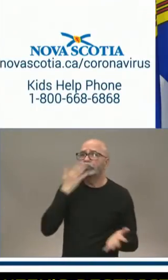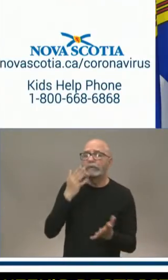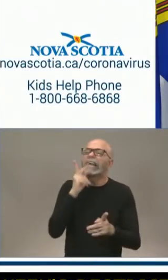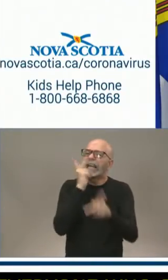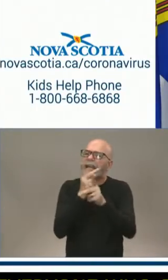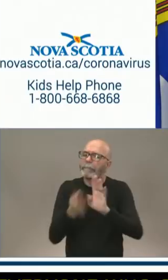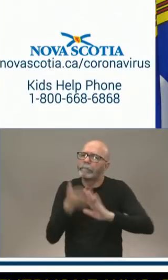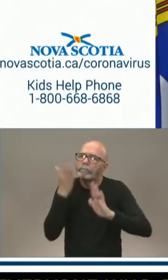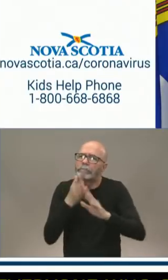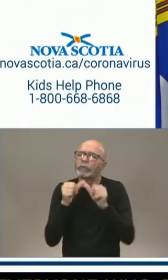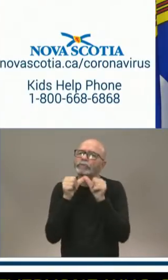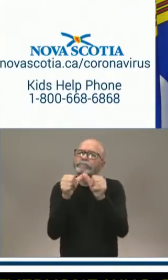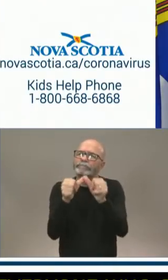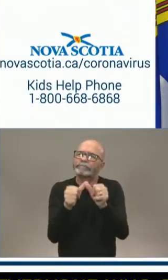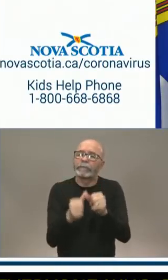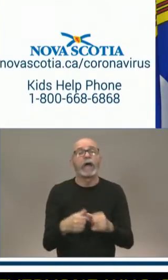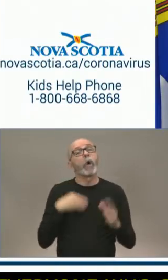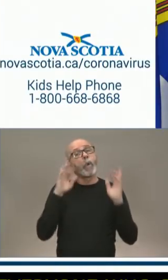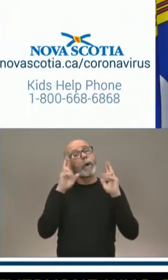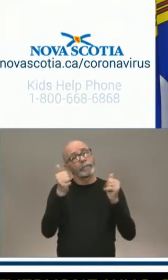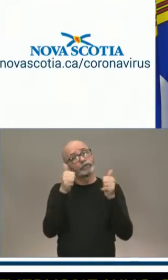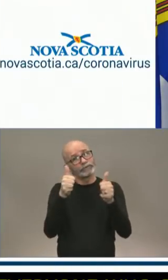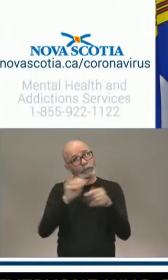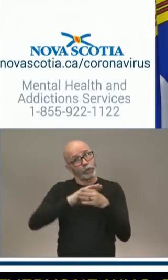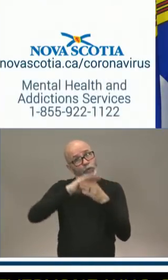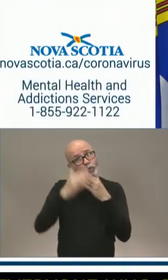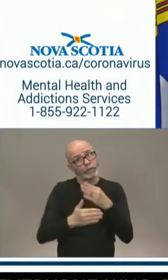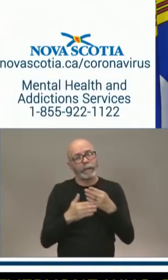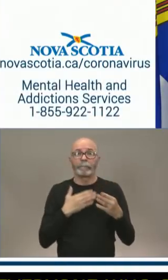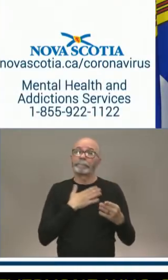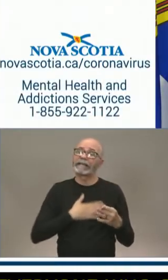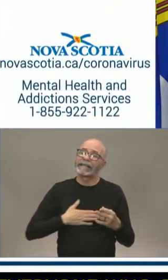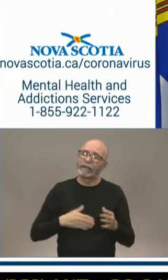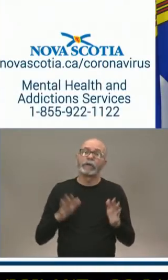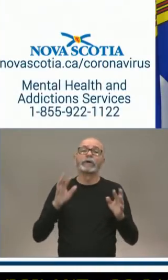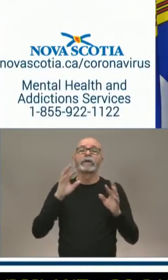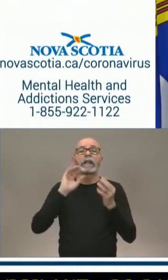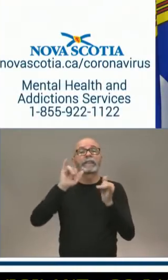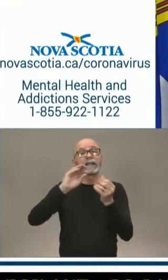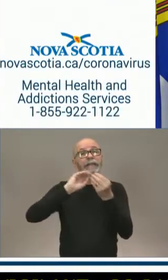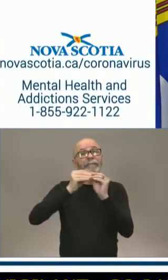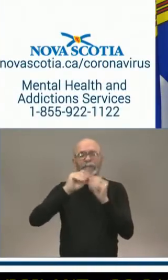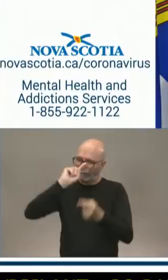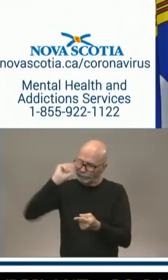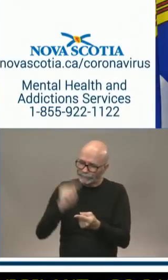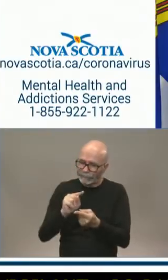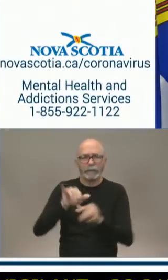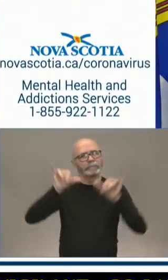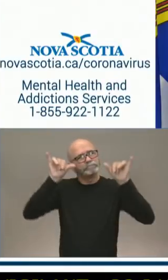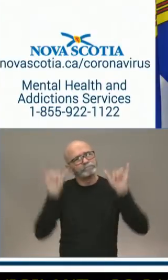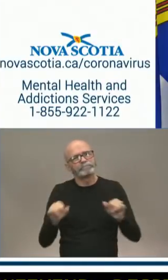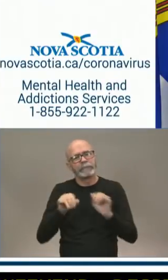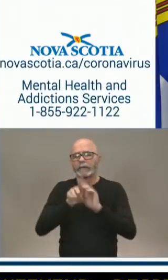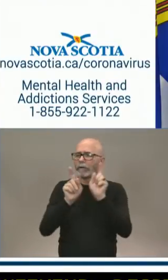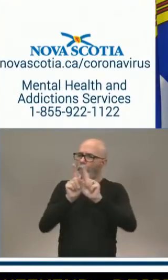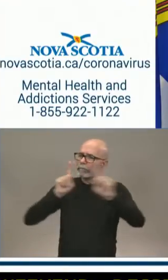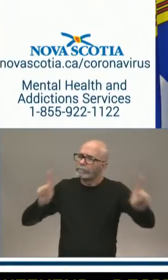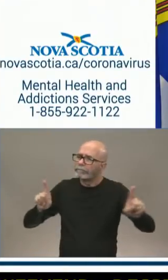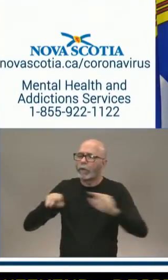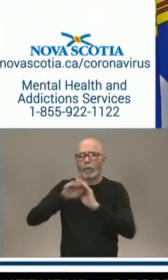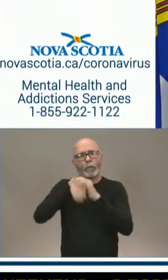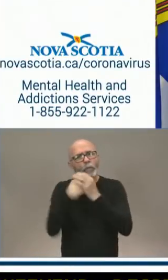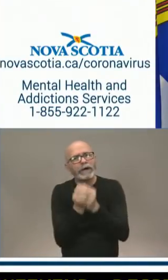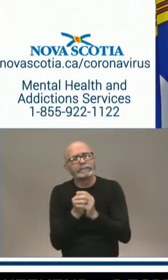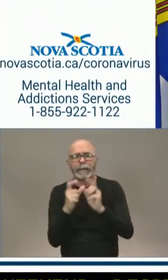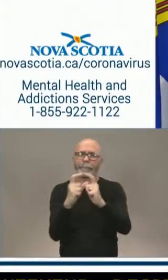remember, despite the low case numbers, we still must keep in mind the public health guidelines. Continue to wash your hands, keep your distance, and